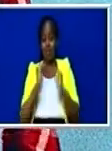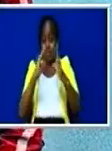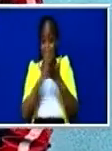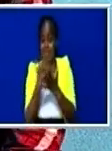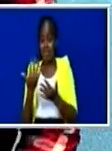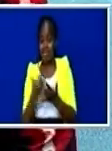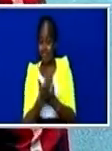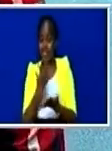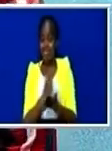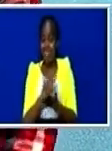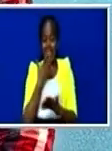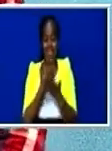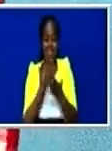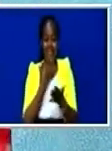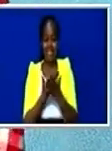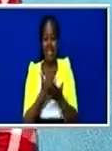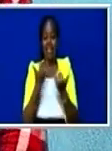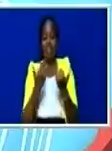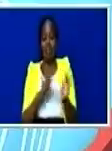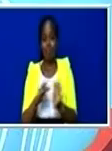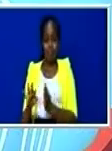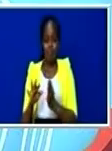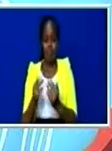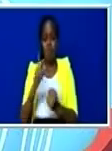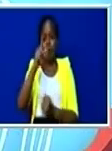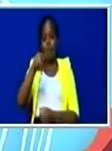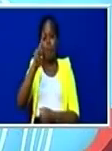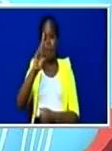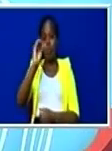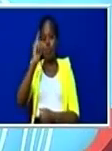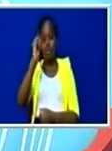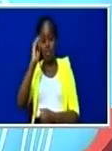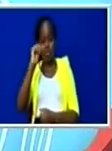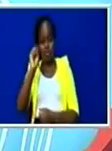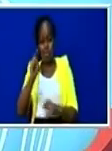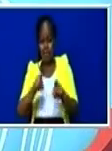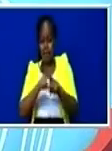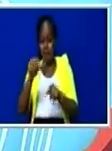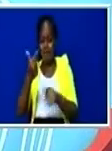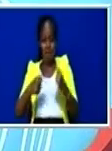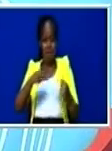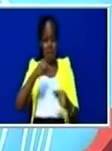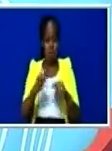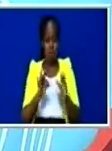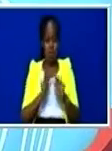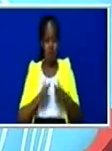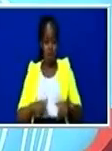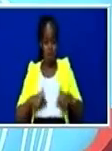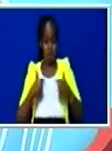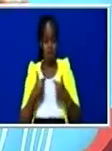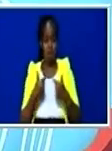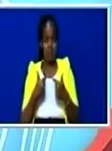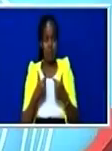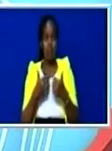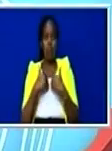new. Yeah, thank you. All right. So, proteins, just like any other chemicals of life,